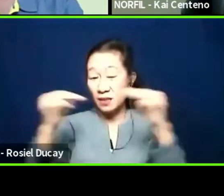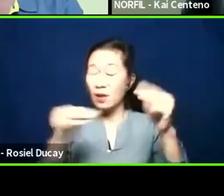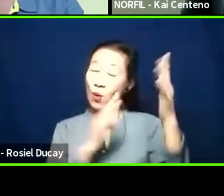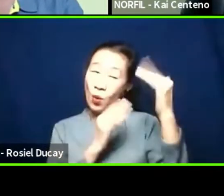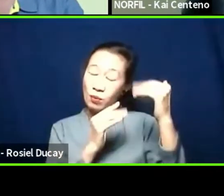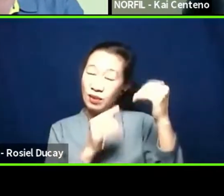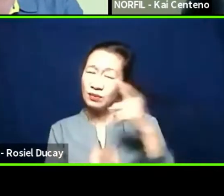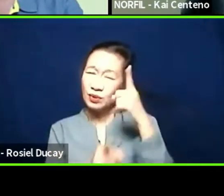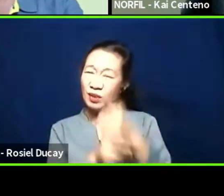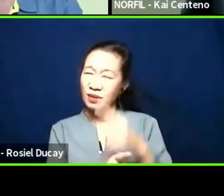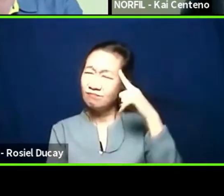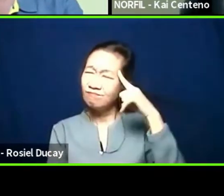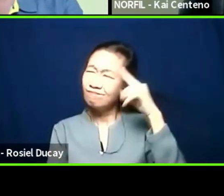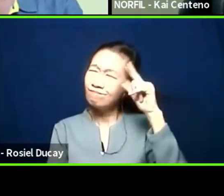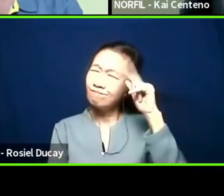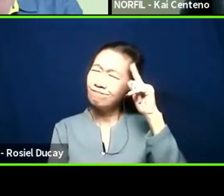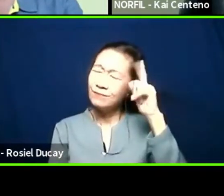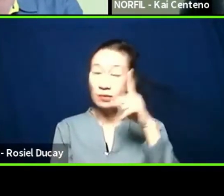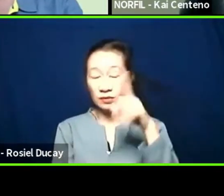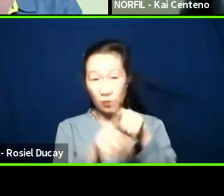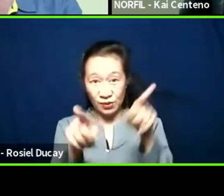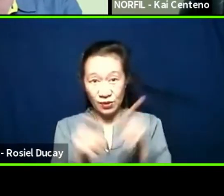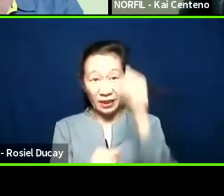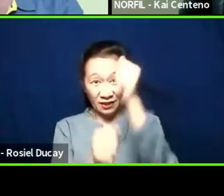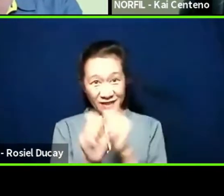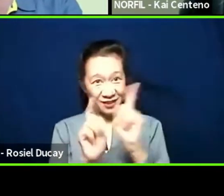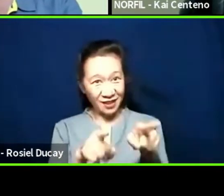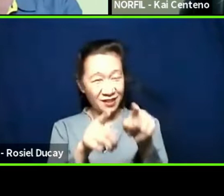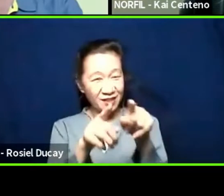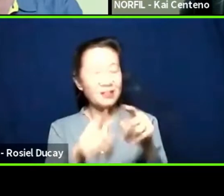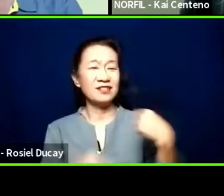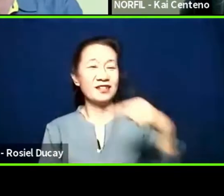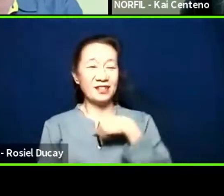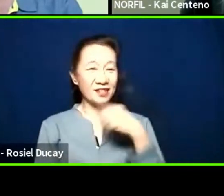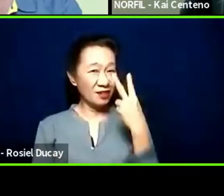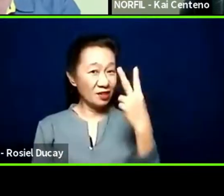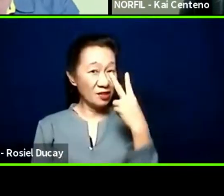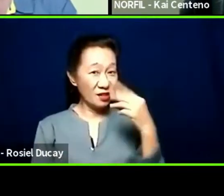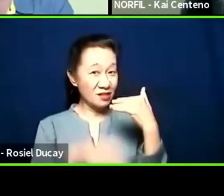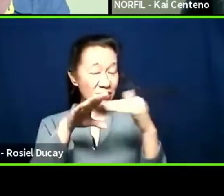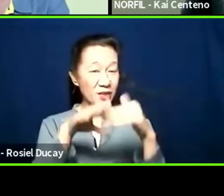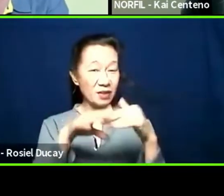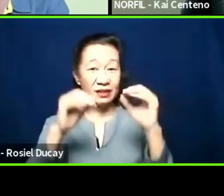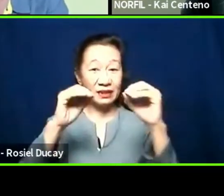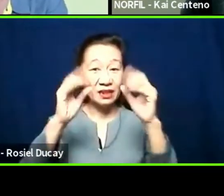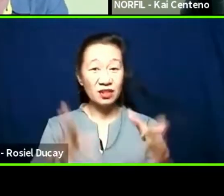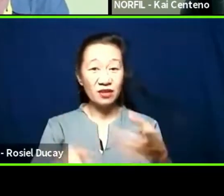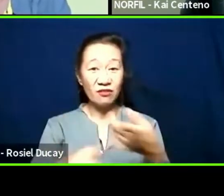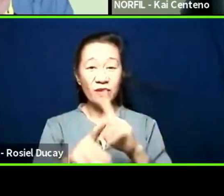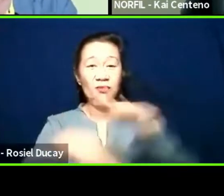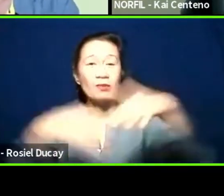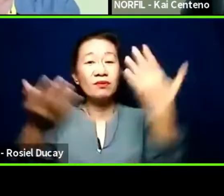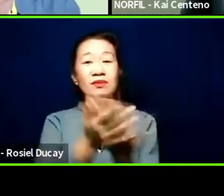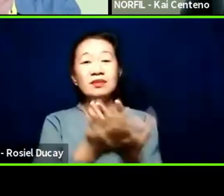talagang mapag-isip-isip din ang bawat isang attendees natin na nakikita ko sa chat, mostly teachers din po from all over